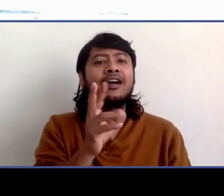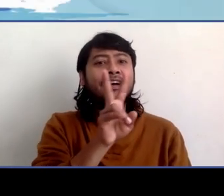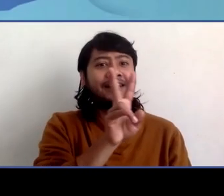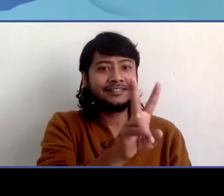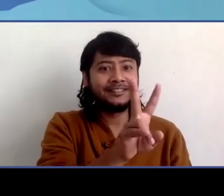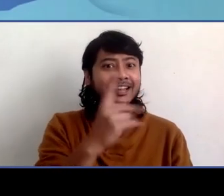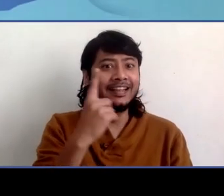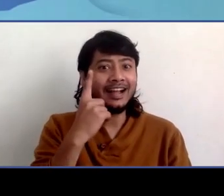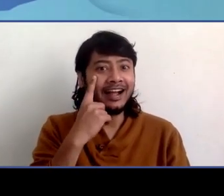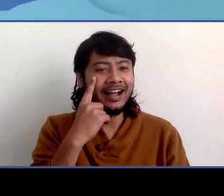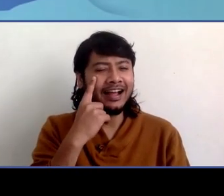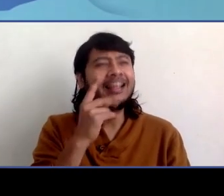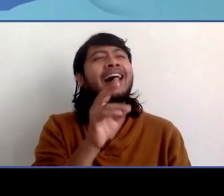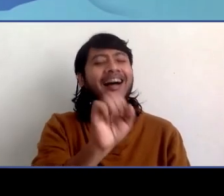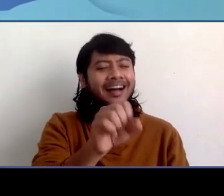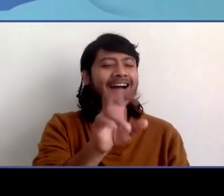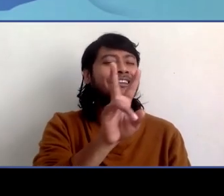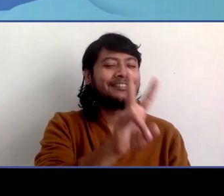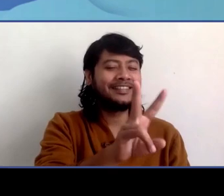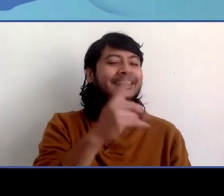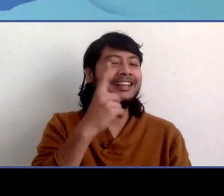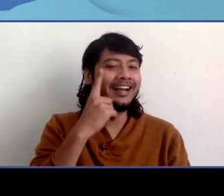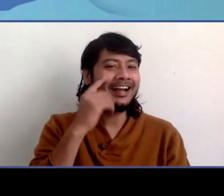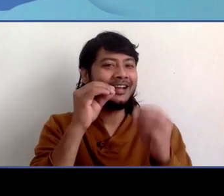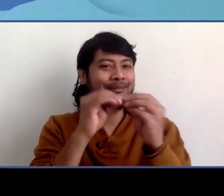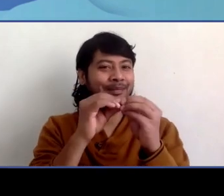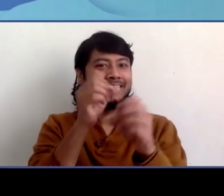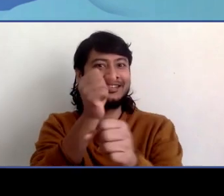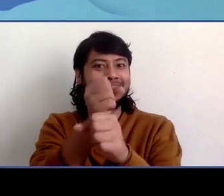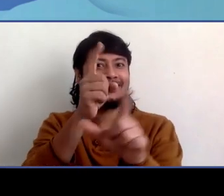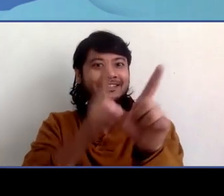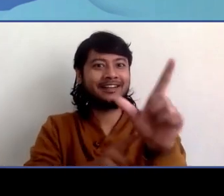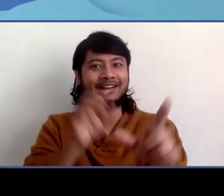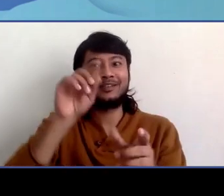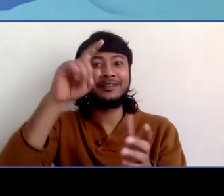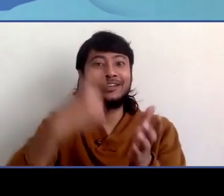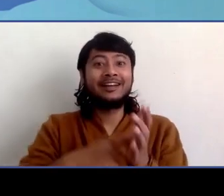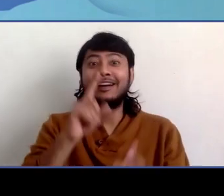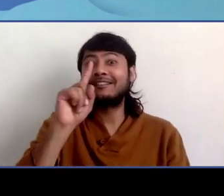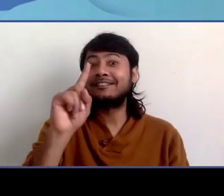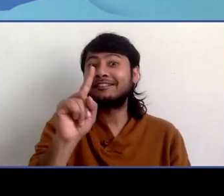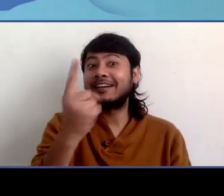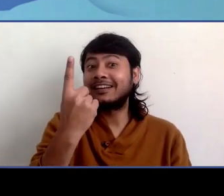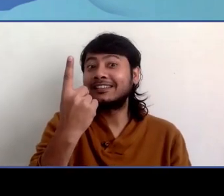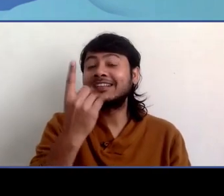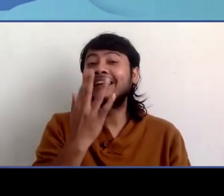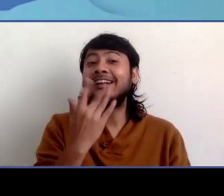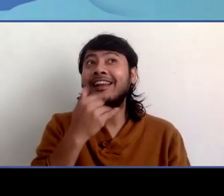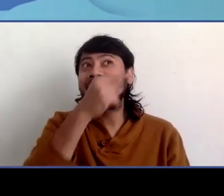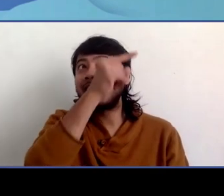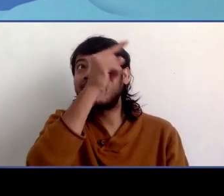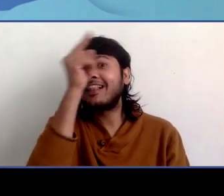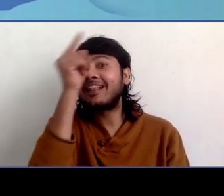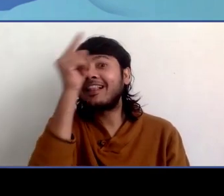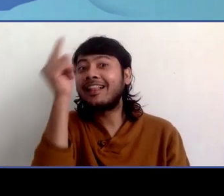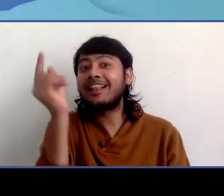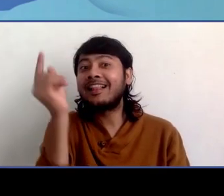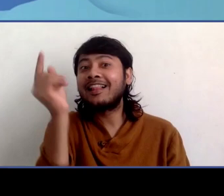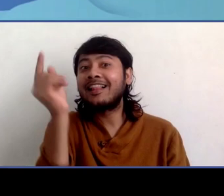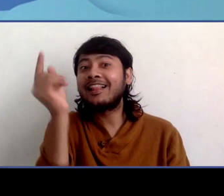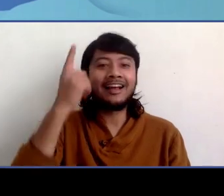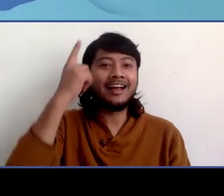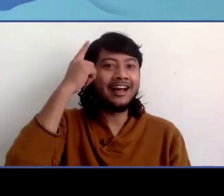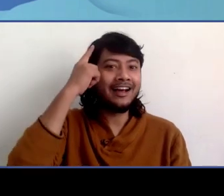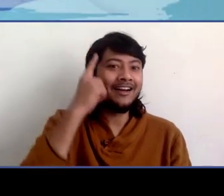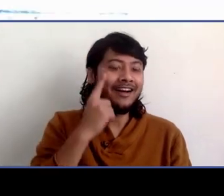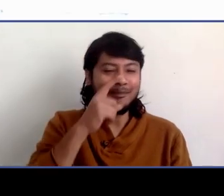Vibgya. Yeah, the first color, violet. And violet represents creativity, resourcefulness,